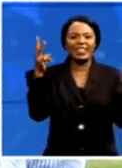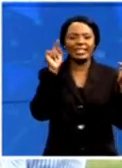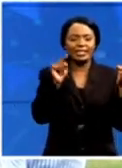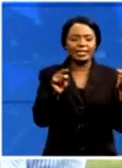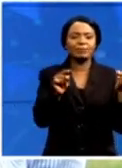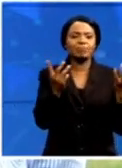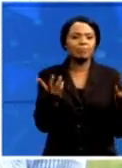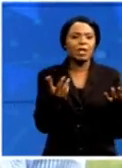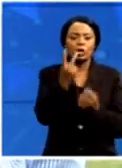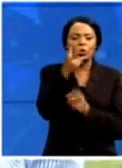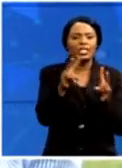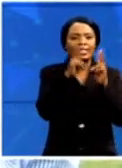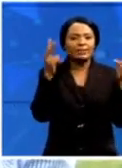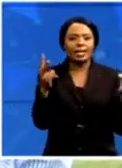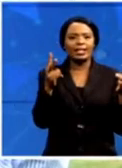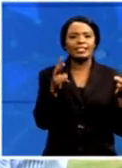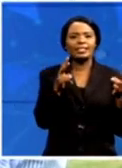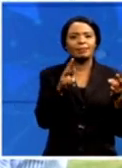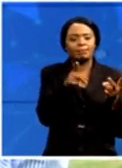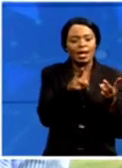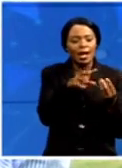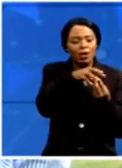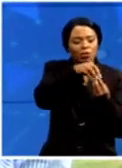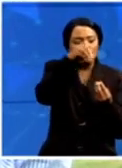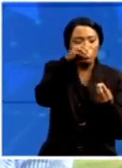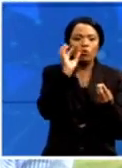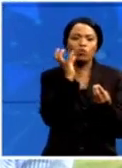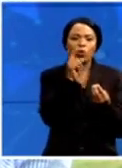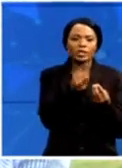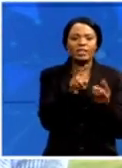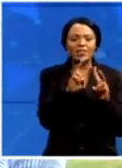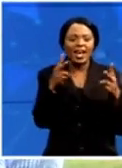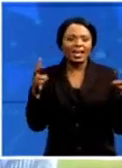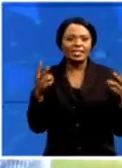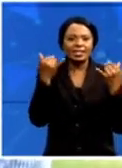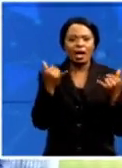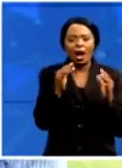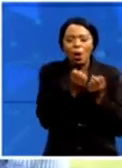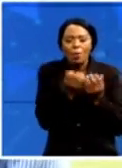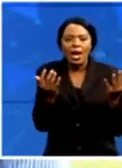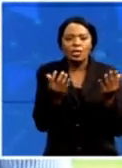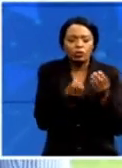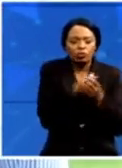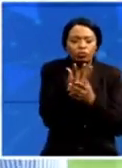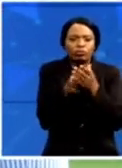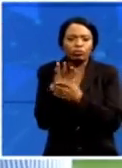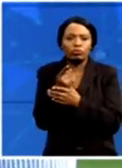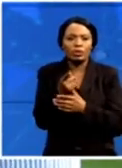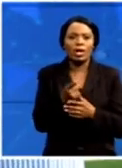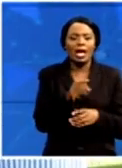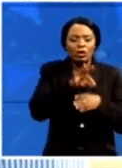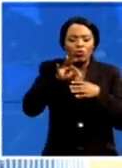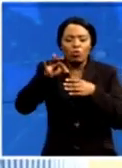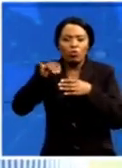varieties of the fruit. How many varieties are you growing currently, and what's your top seller? I think our top seller is probably the